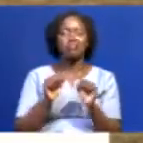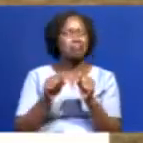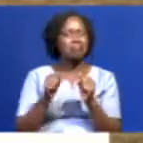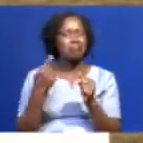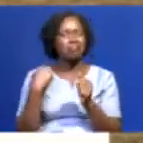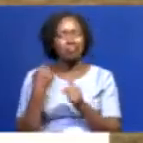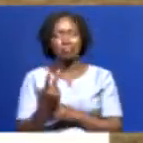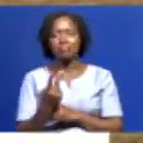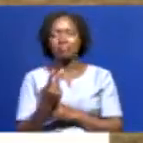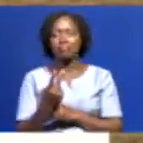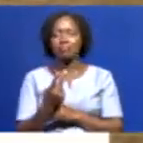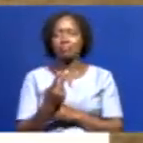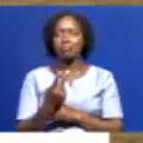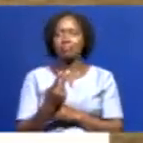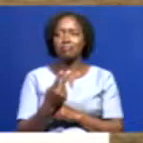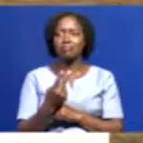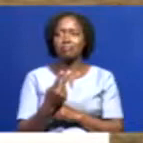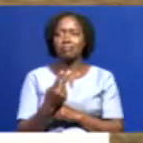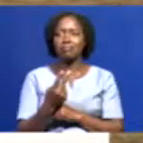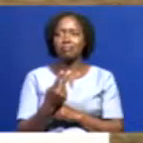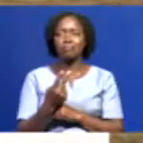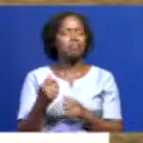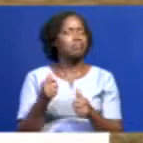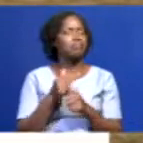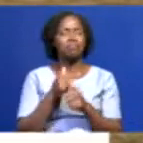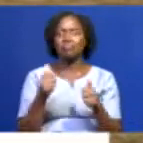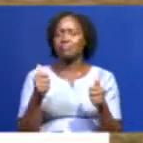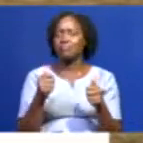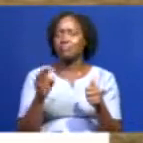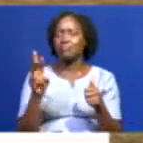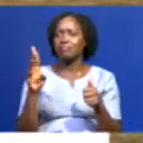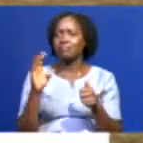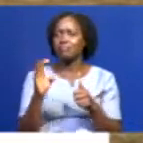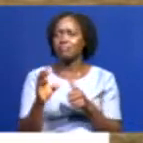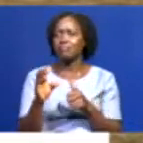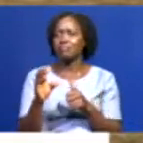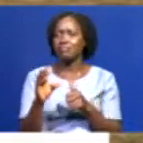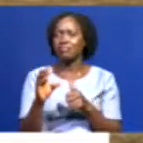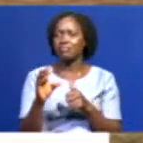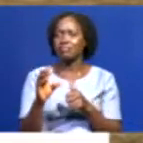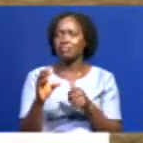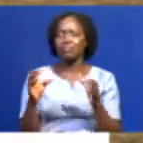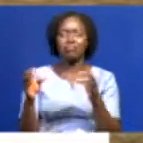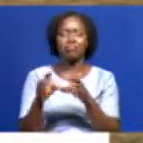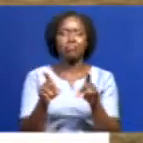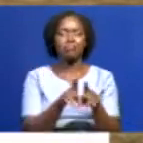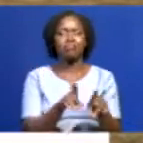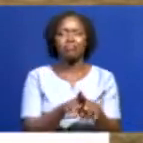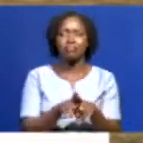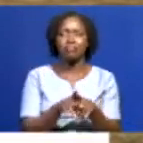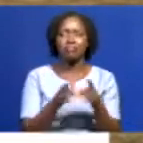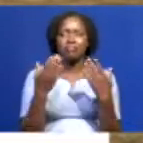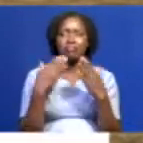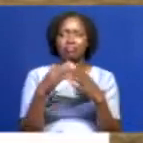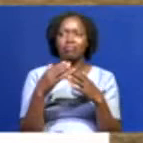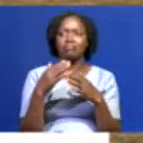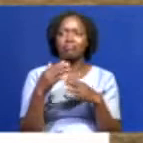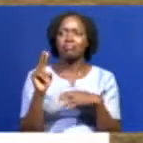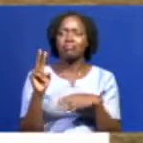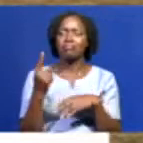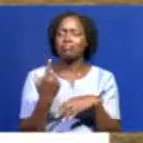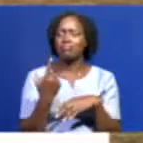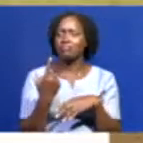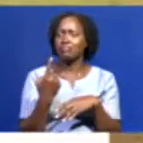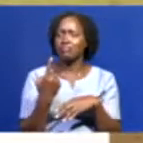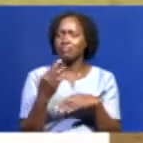second. And we were lying pretty well up in the WRC category as well. I think we finished 21st overall,